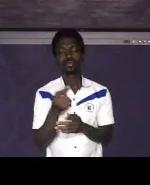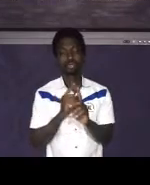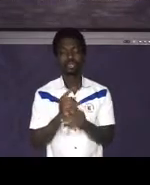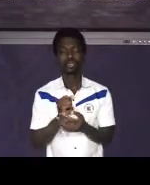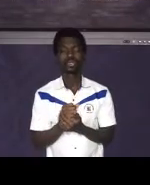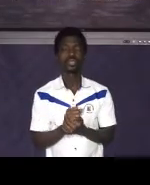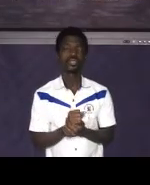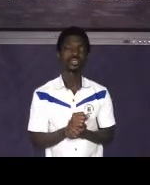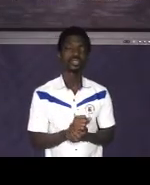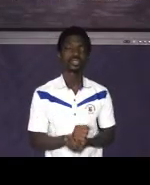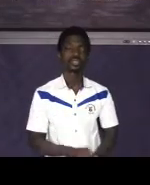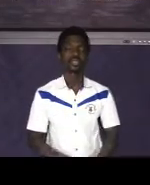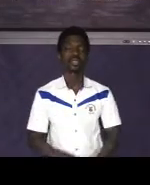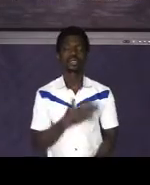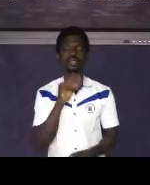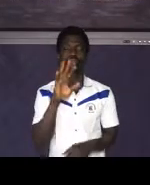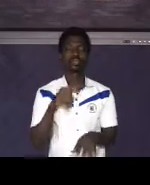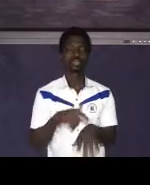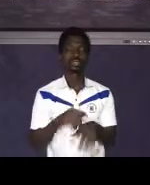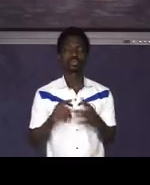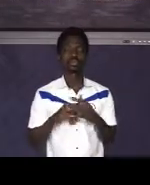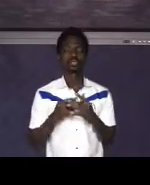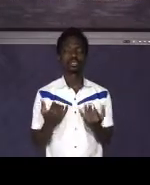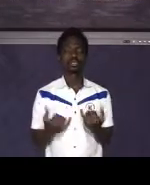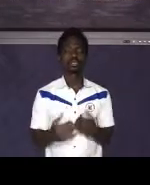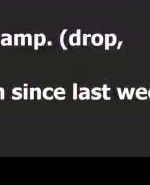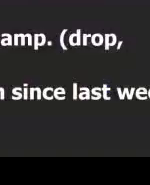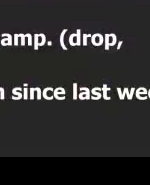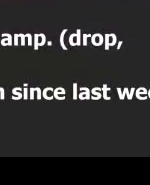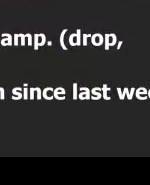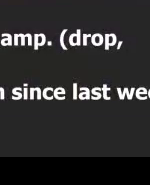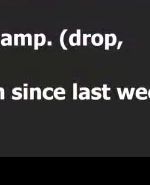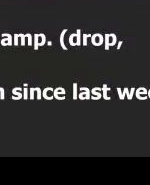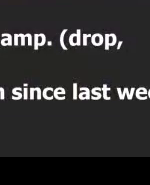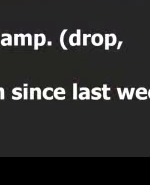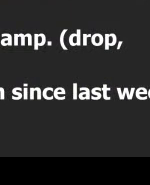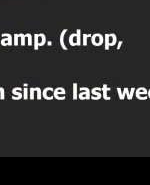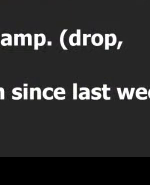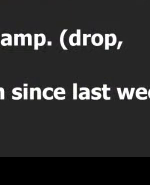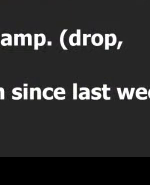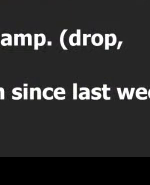answers, and your time starts now.